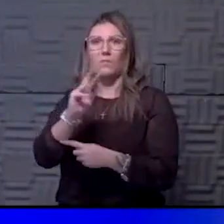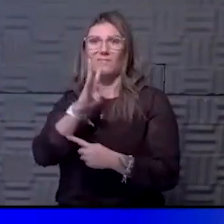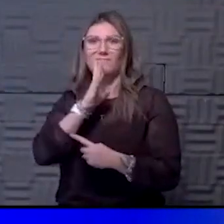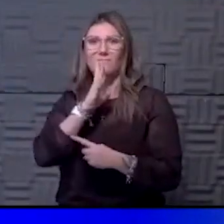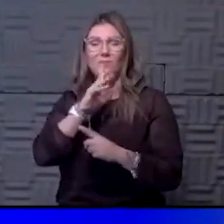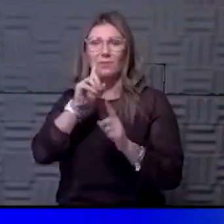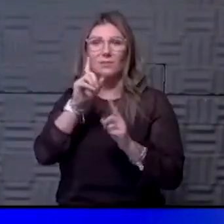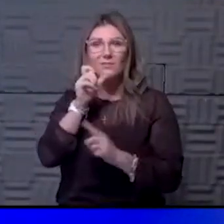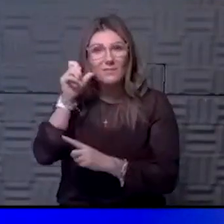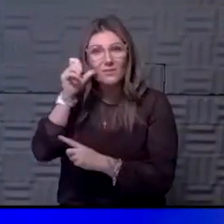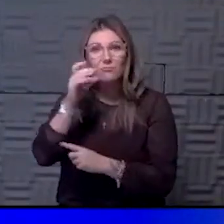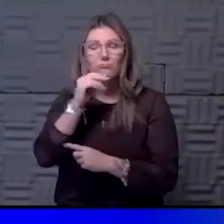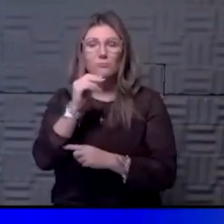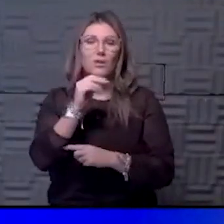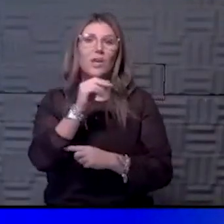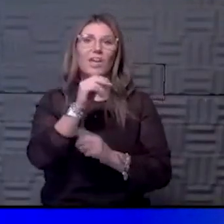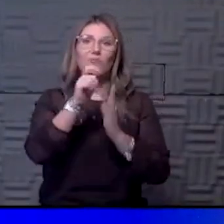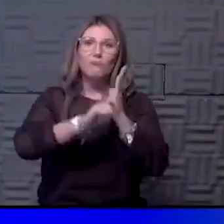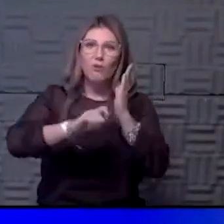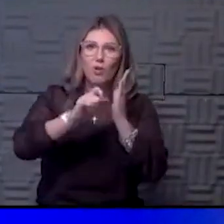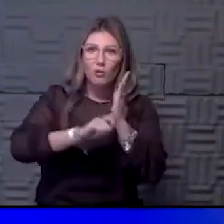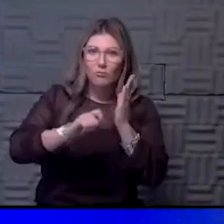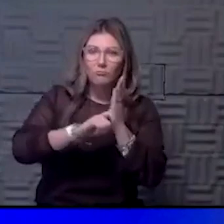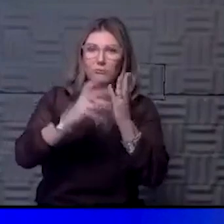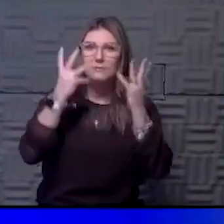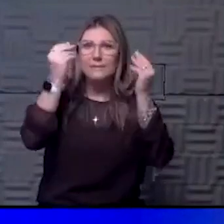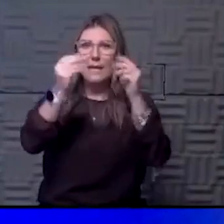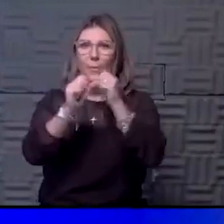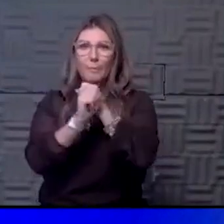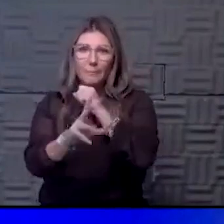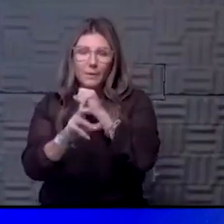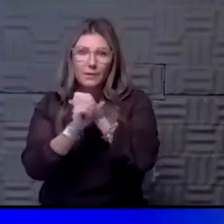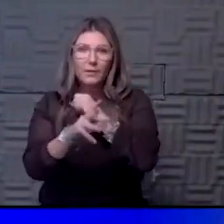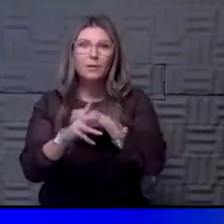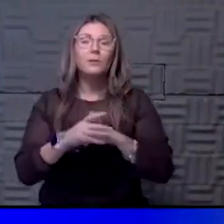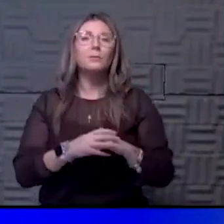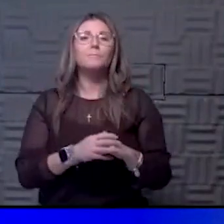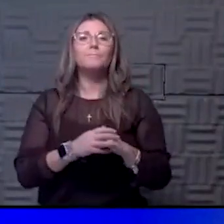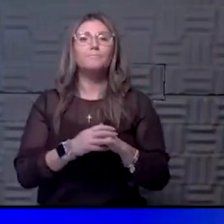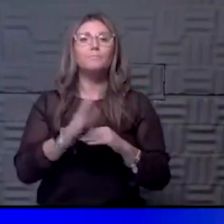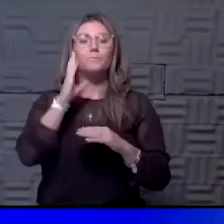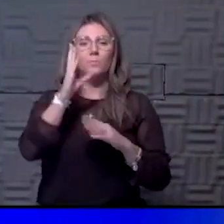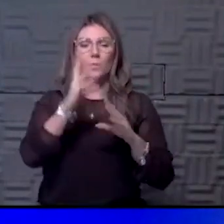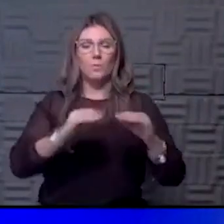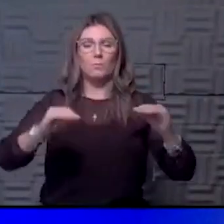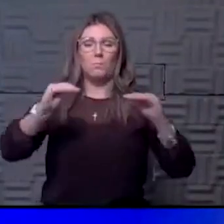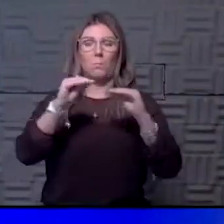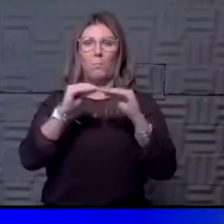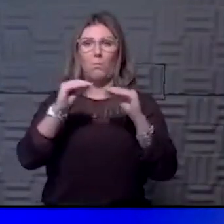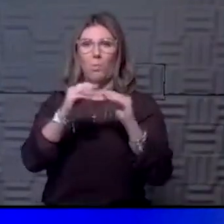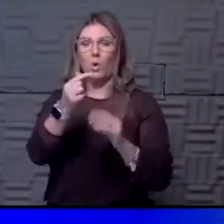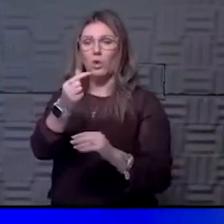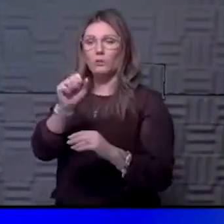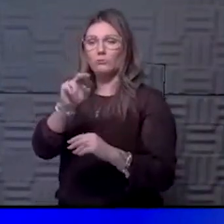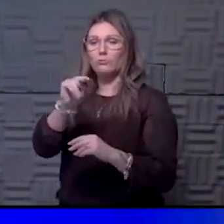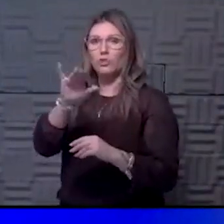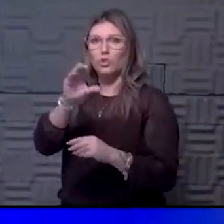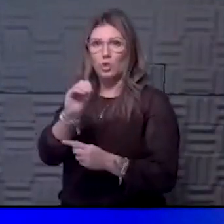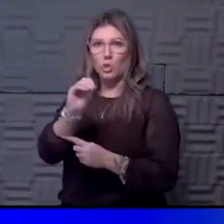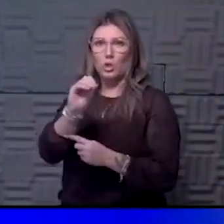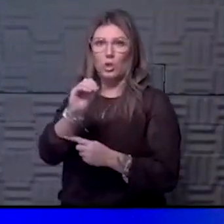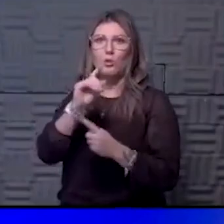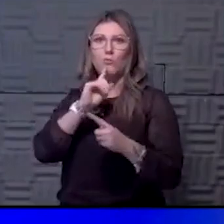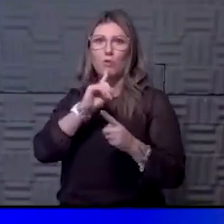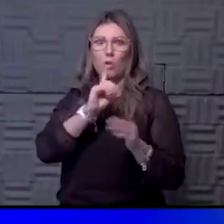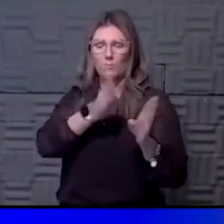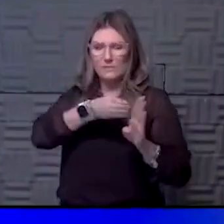seen in the articles in the mainstream media, there will be more genome sequencing. We'll be able to hopefully identify those.